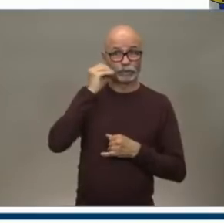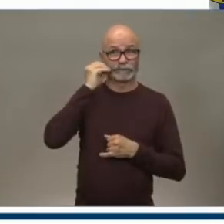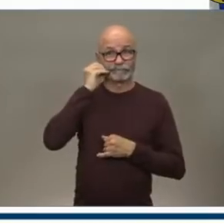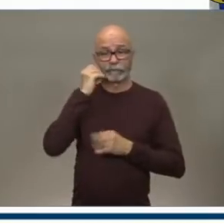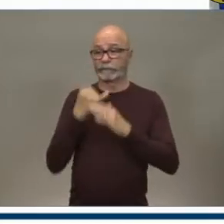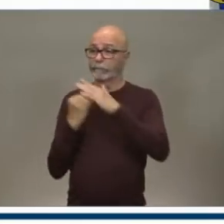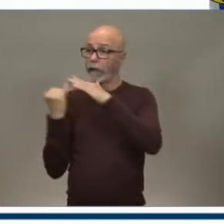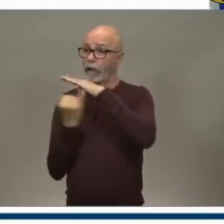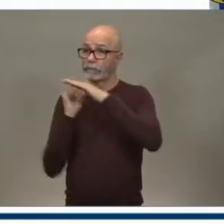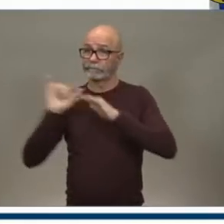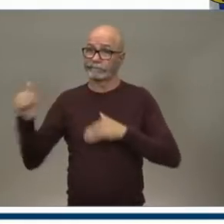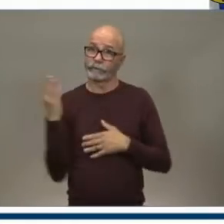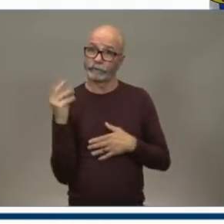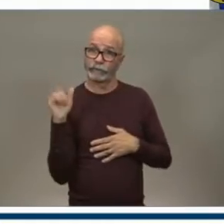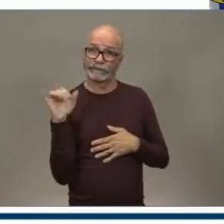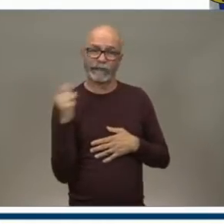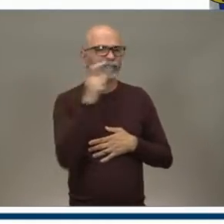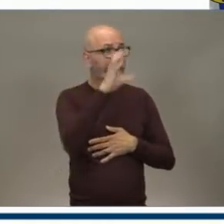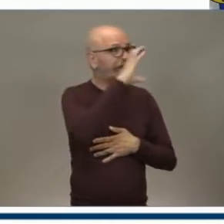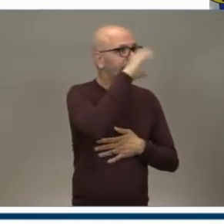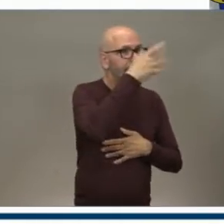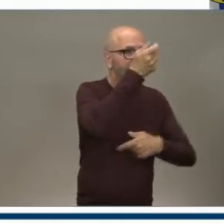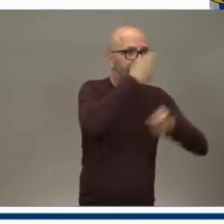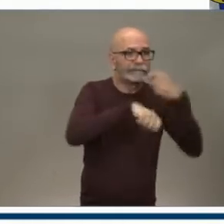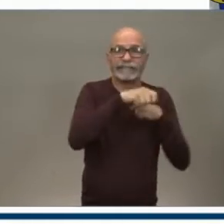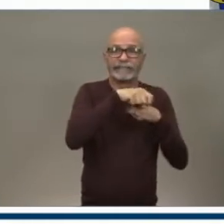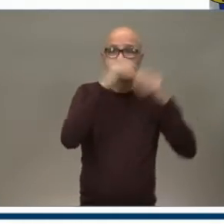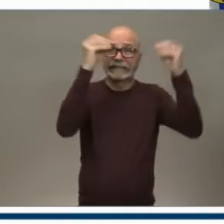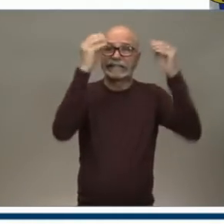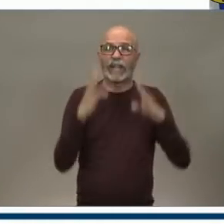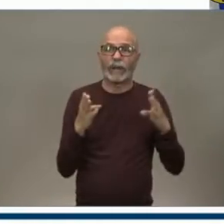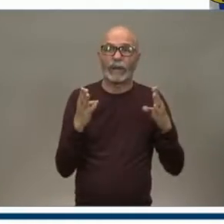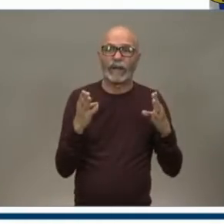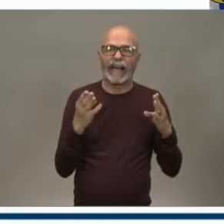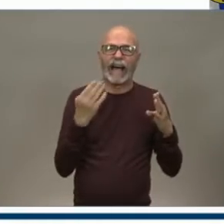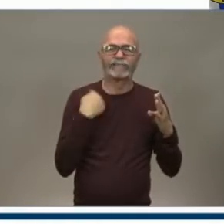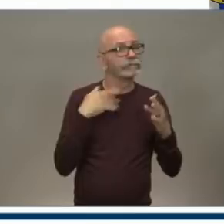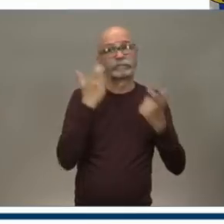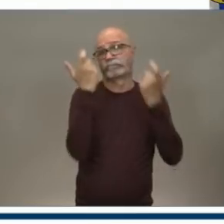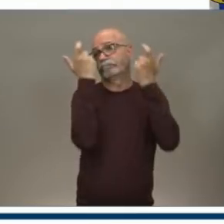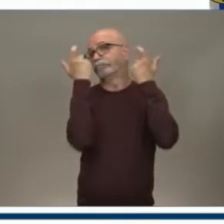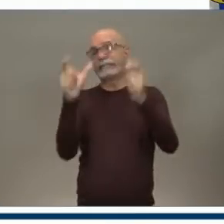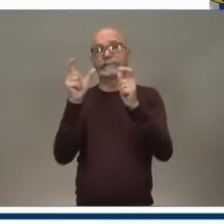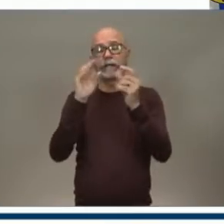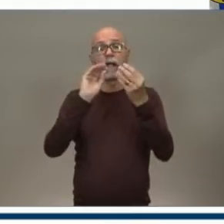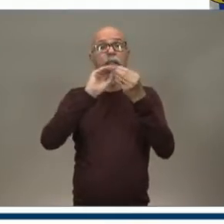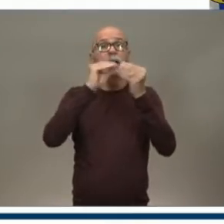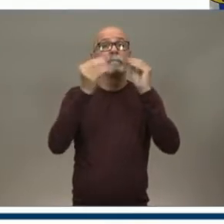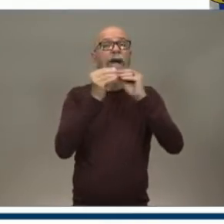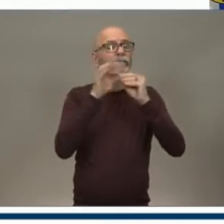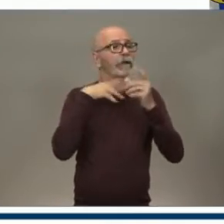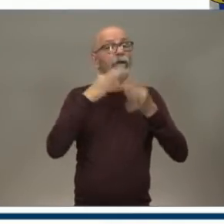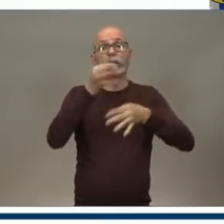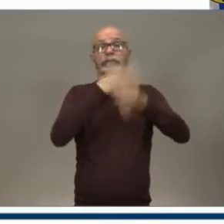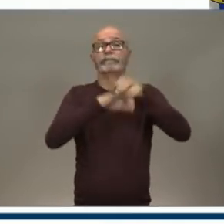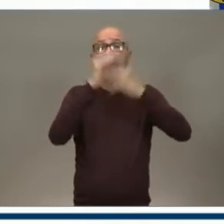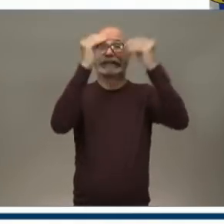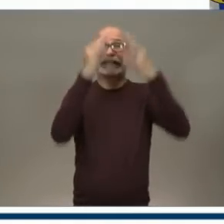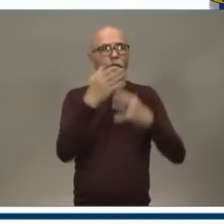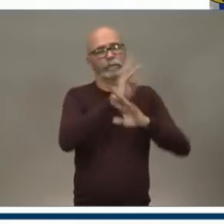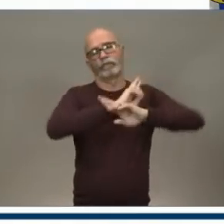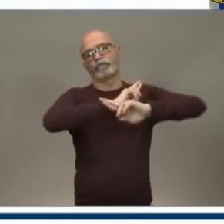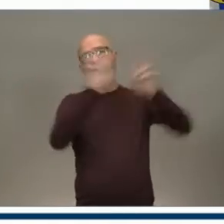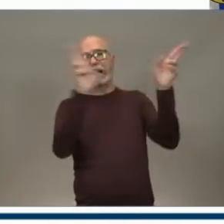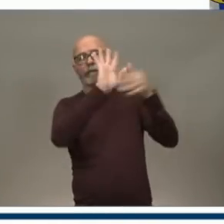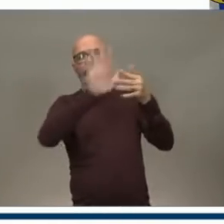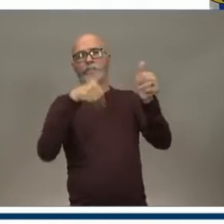in substitutes for them. I know there's a huge sub-pool. The size of the pool isn't an issue. Do you have any concerns, though, Premier, that subs might